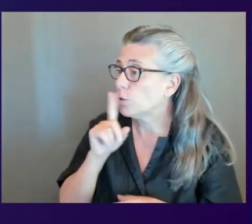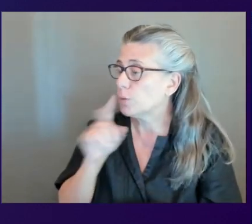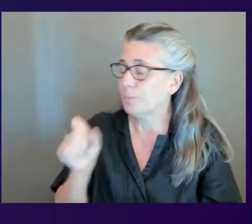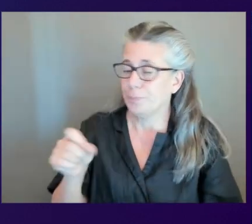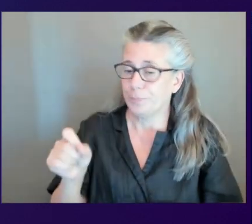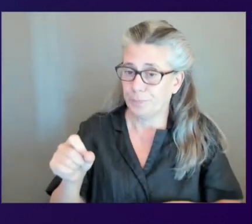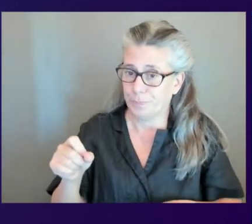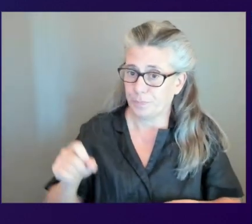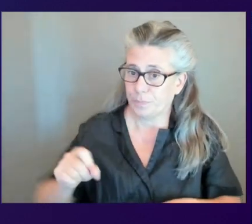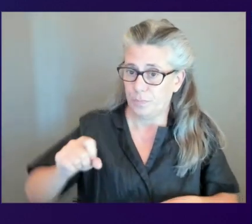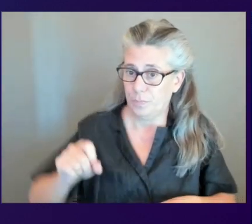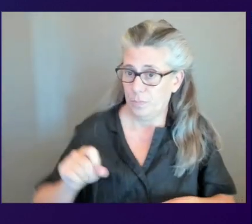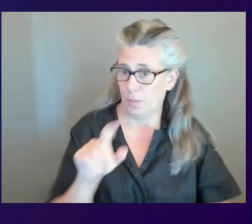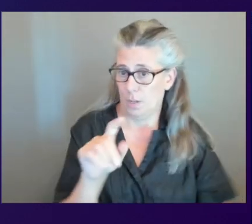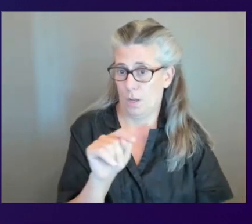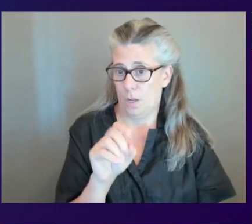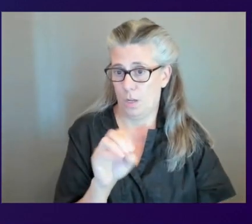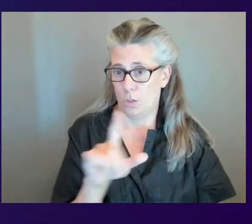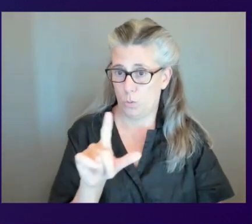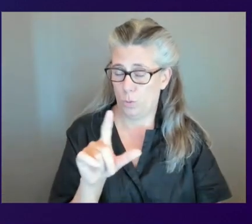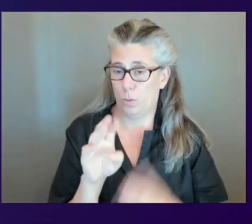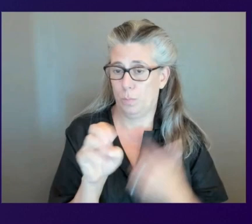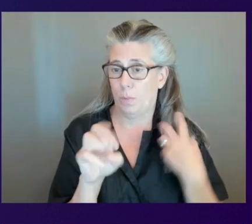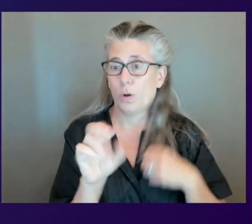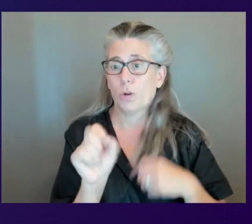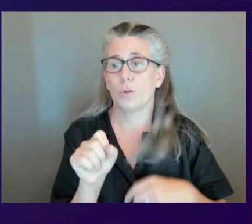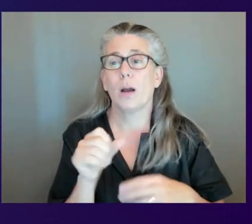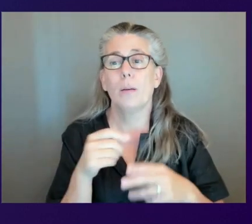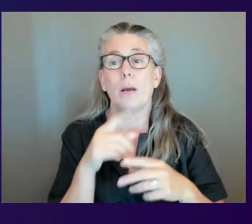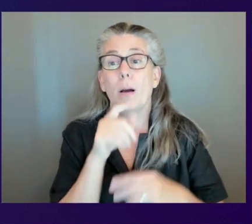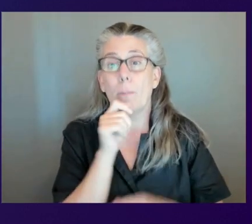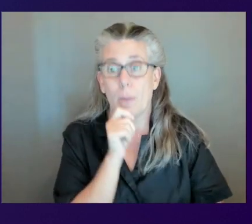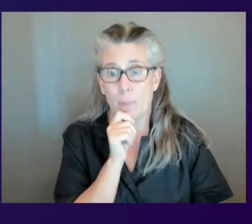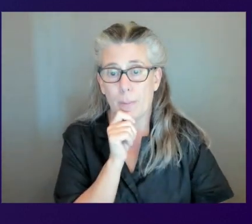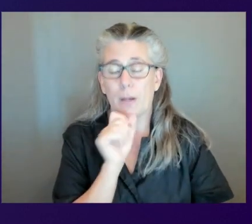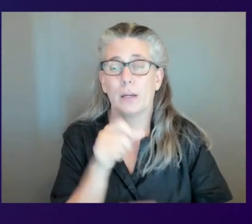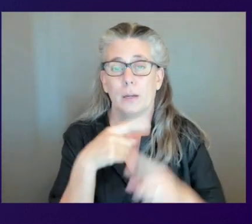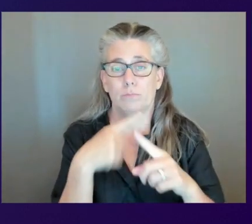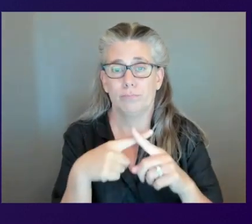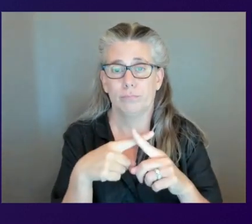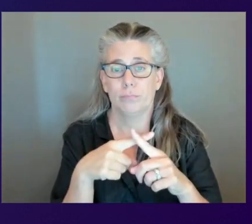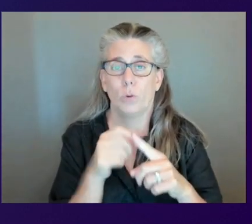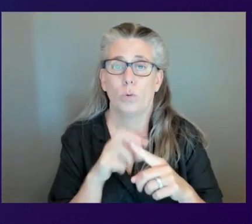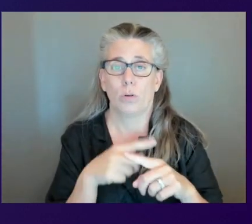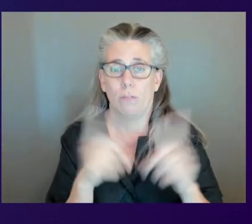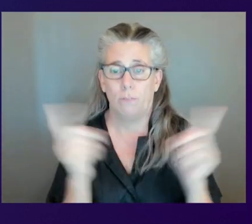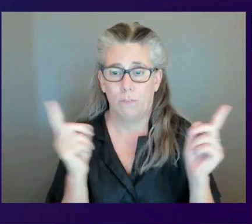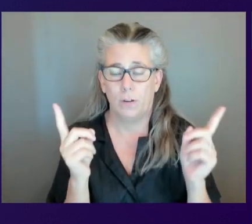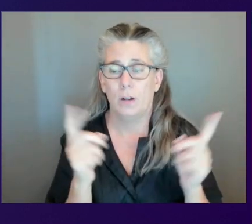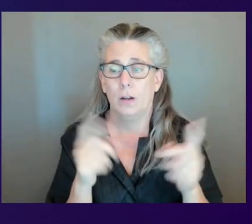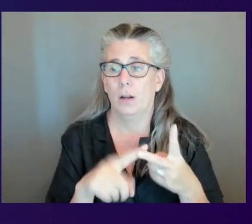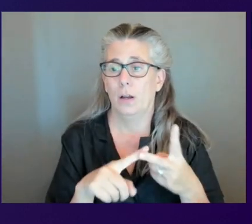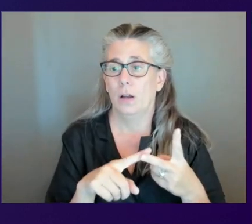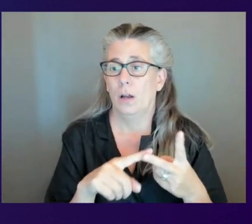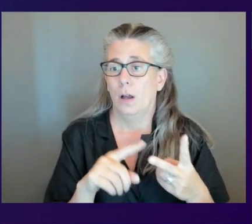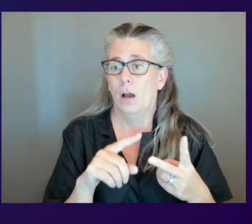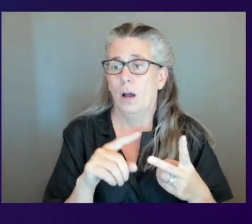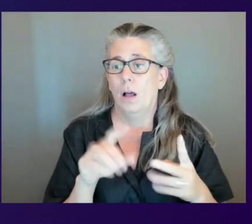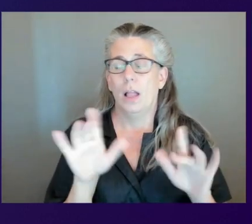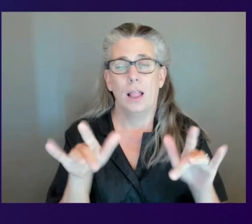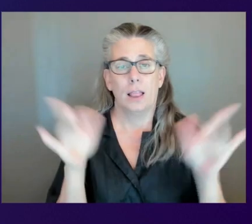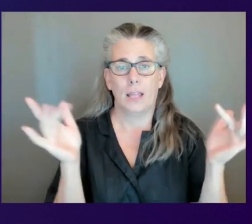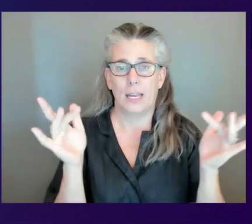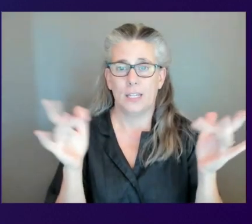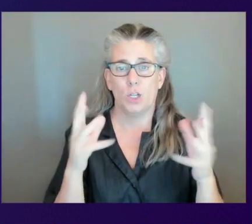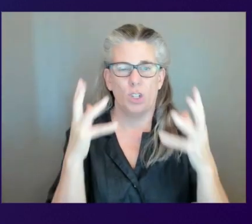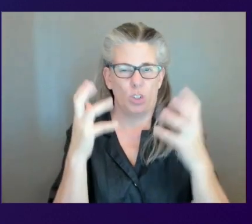you the ability to toggle the microphone on and off. You can also set the light or the dark theme depending on your You already had preferences. it